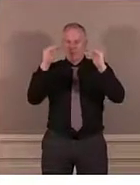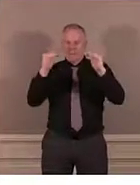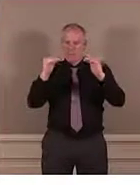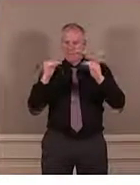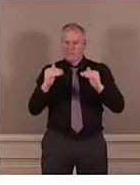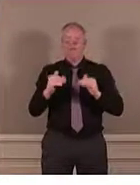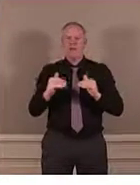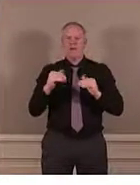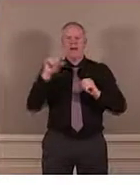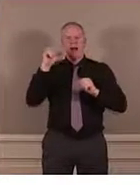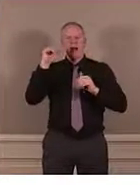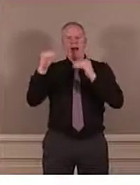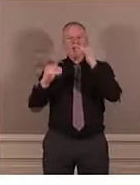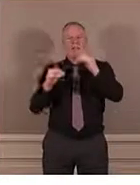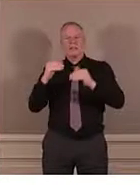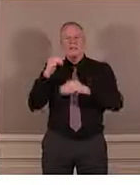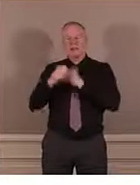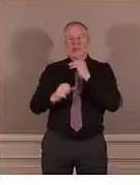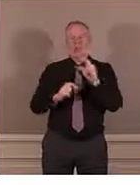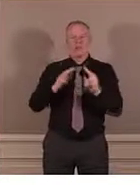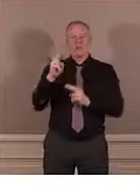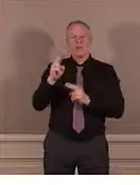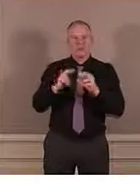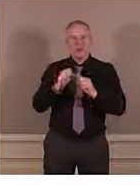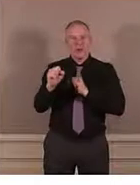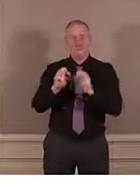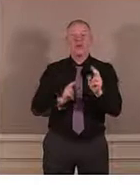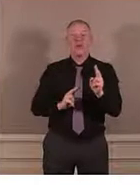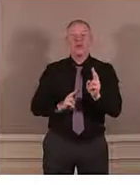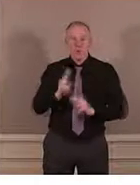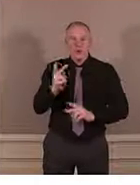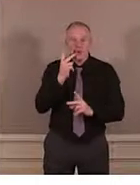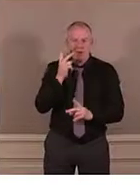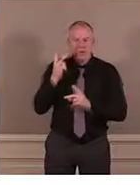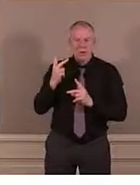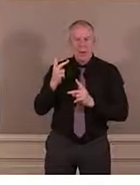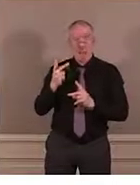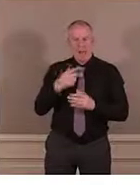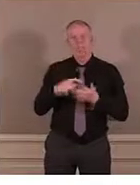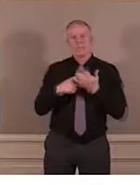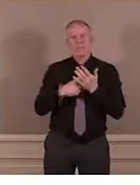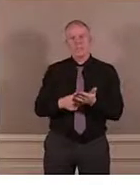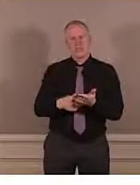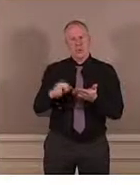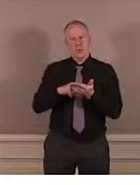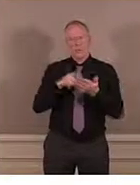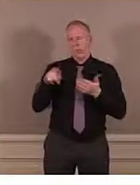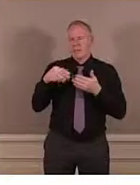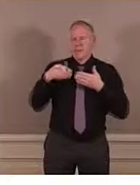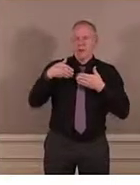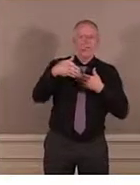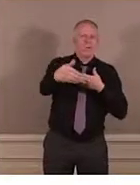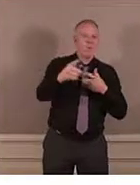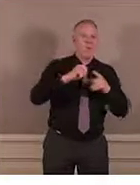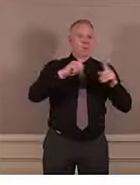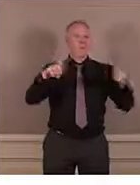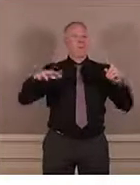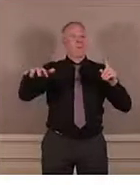day services should be reviewed, which we're going to suggest is taken forward in many ways and in different